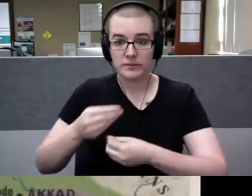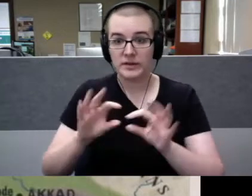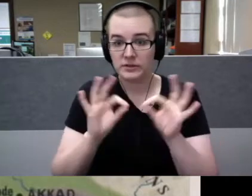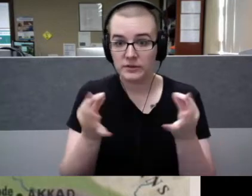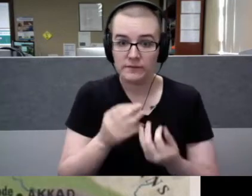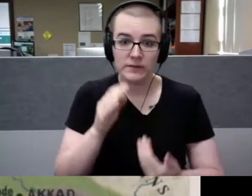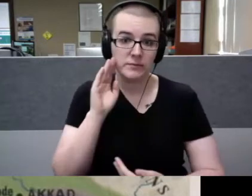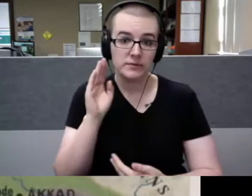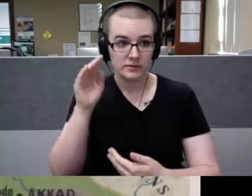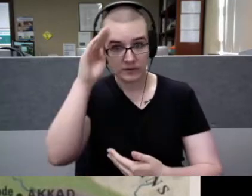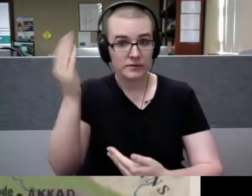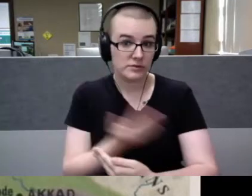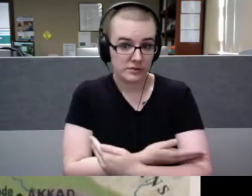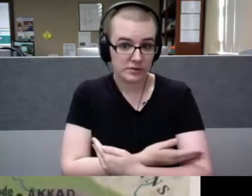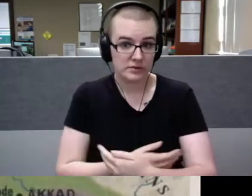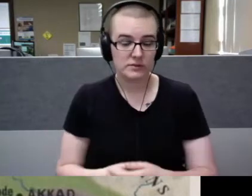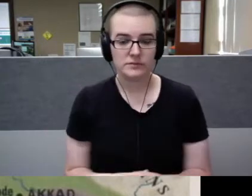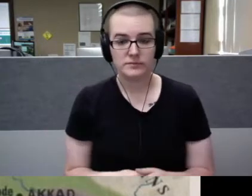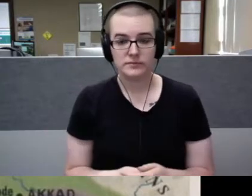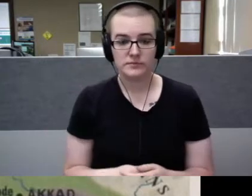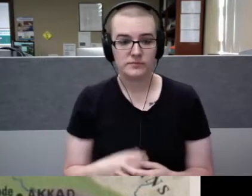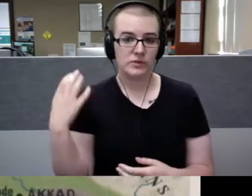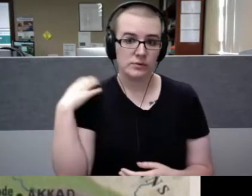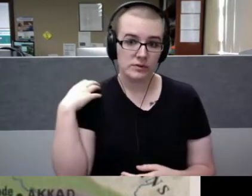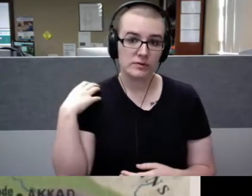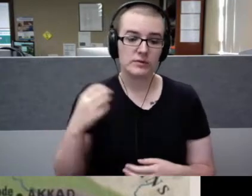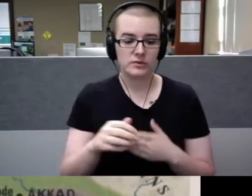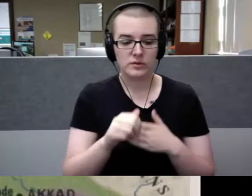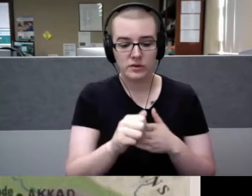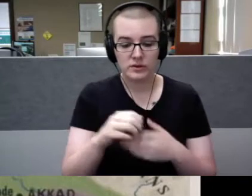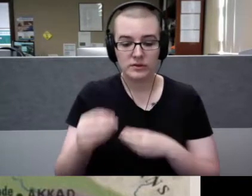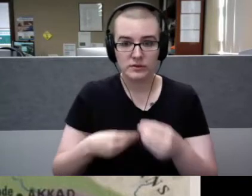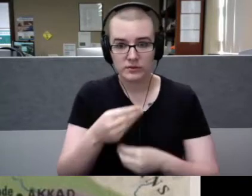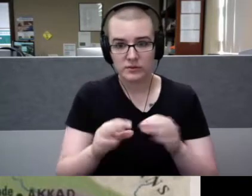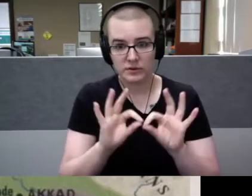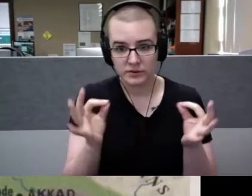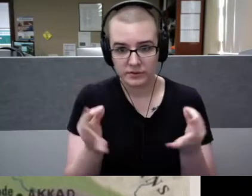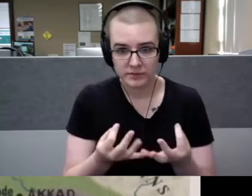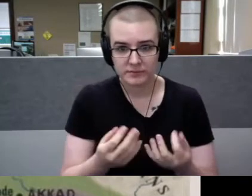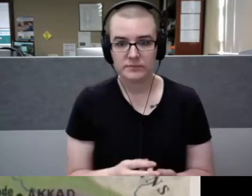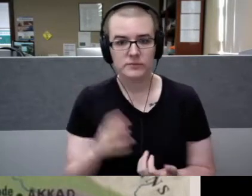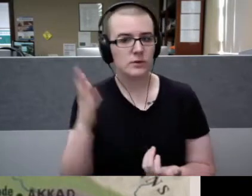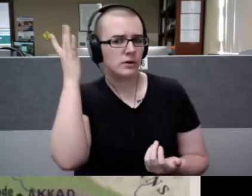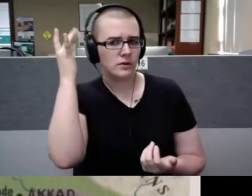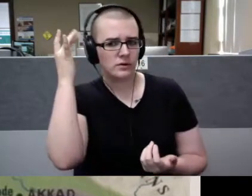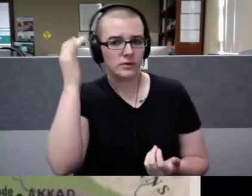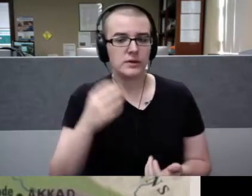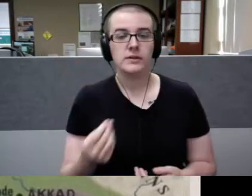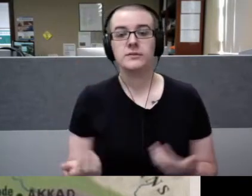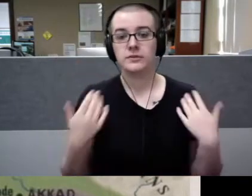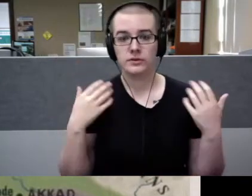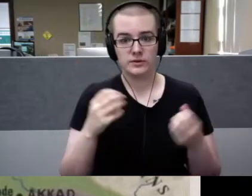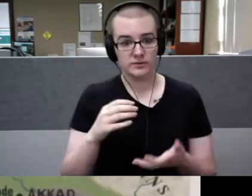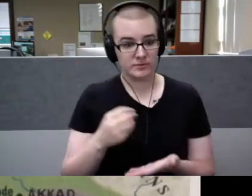on their responsibilities and their leadership throughout their family, because obviously if you're the leader of a nation state, you're going to be rich, you're going to have things that you